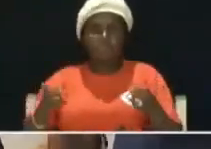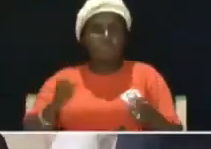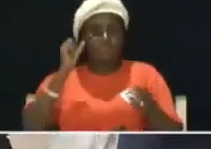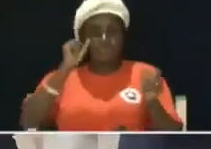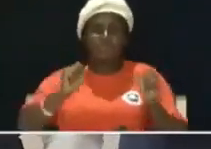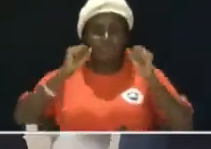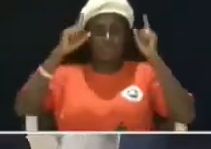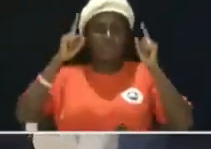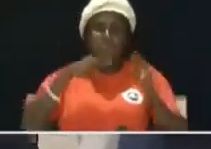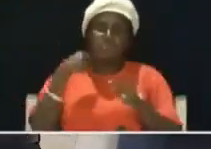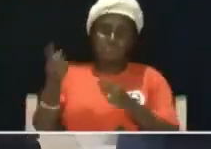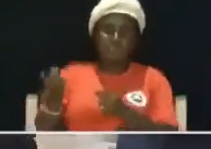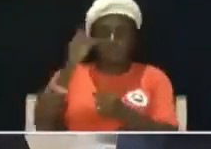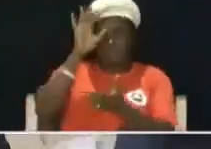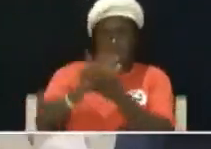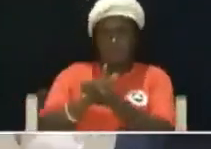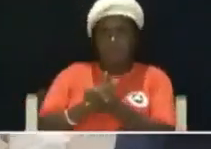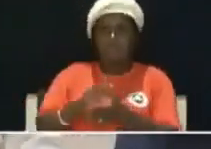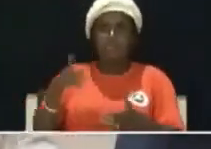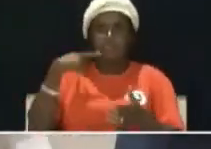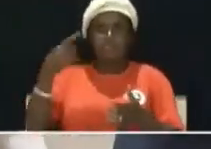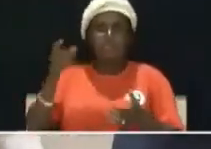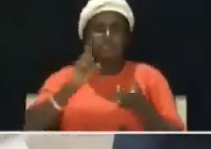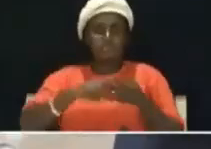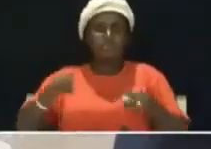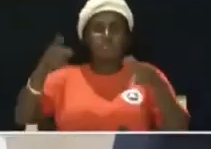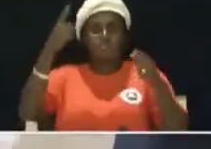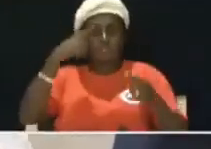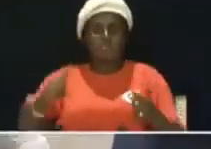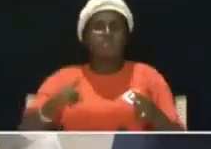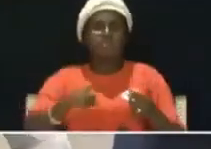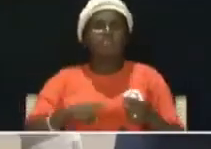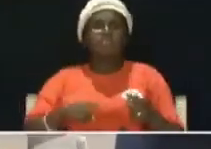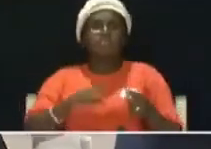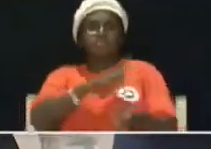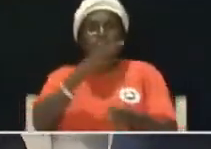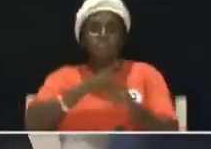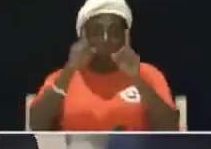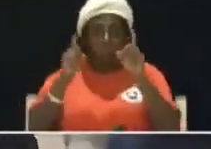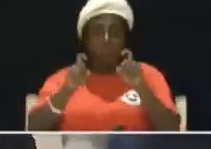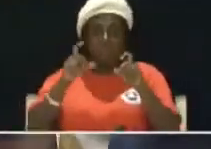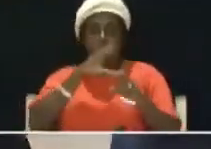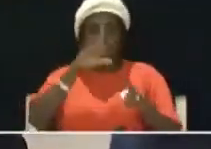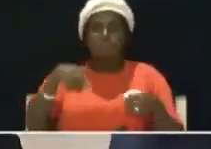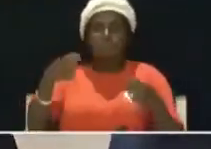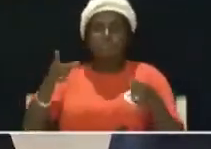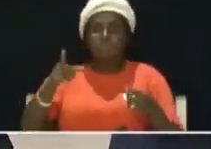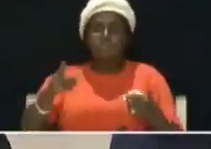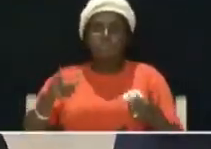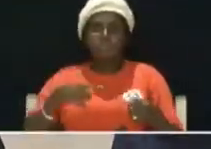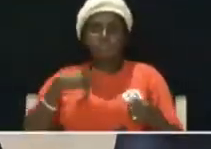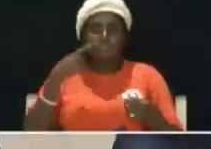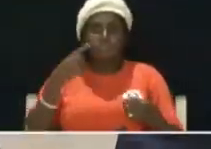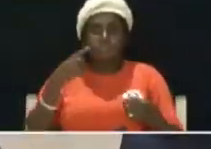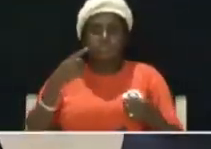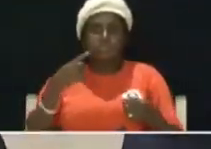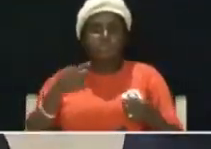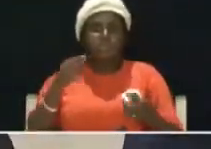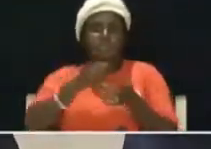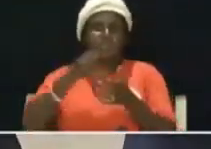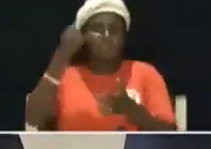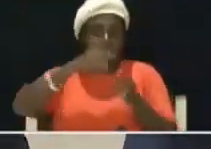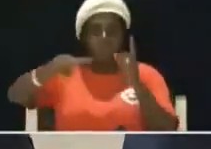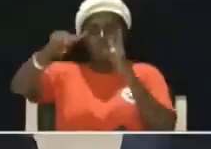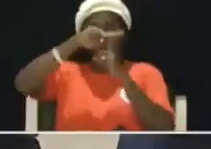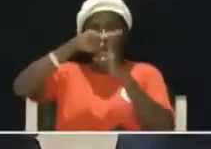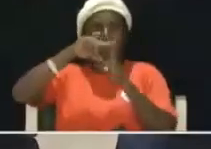up and she told me. I told her to go for a pregnancy test, which she went. She came back, behold, it was